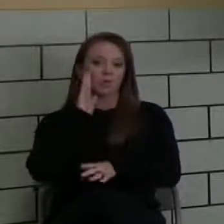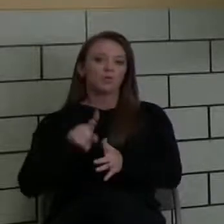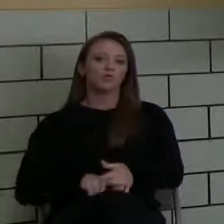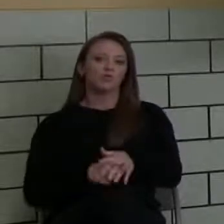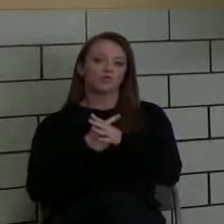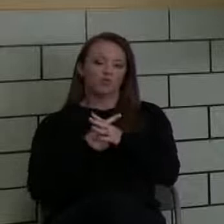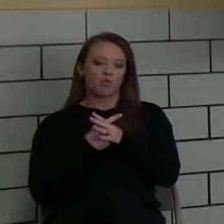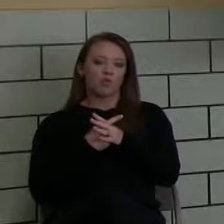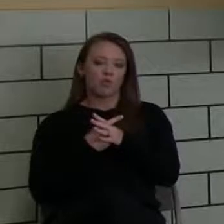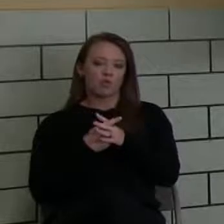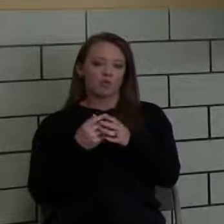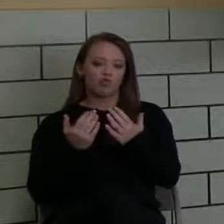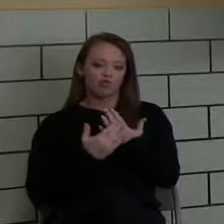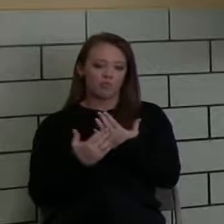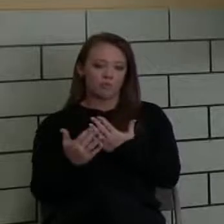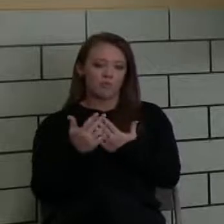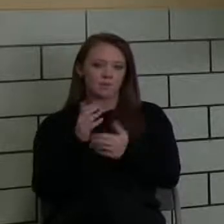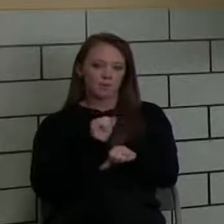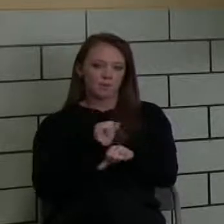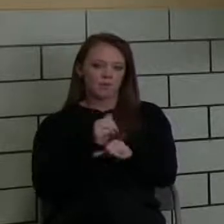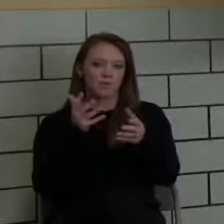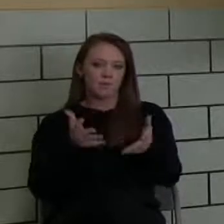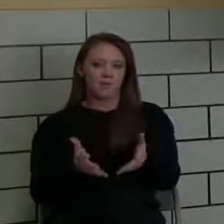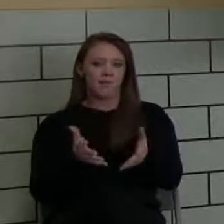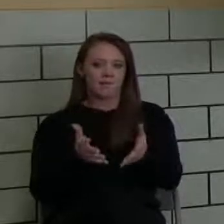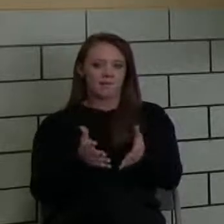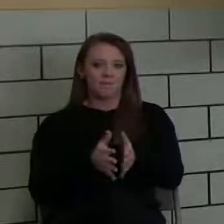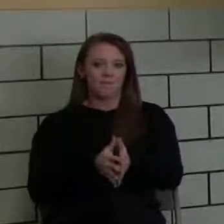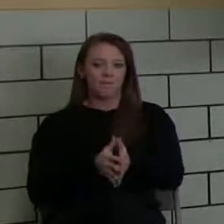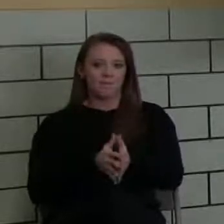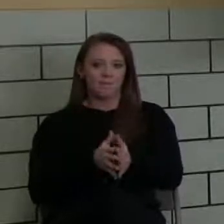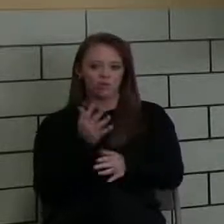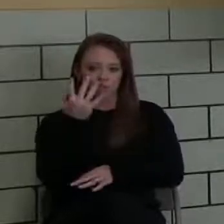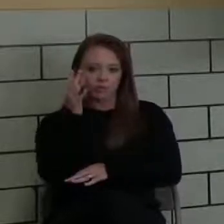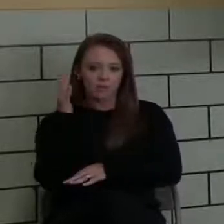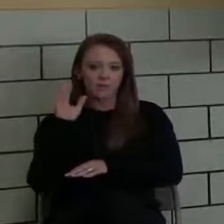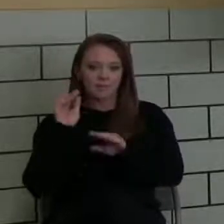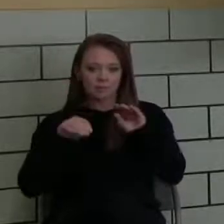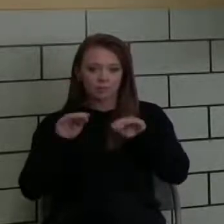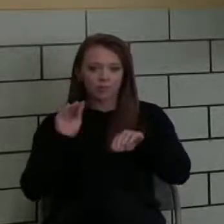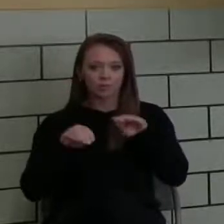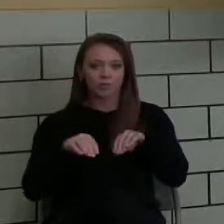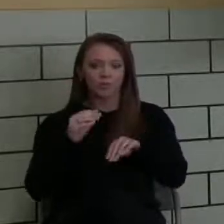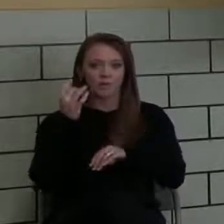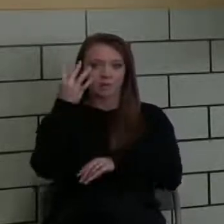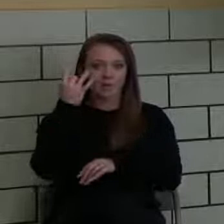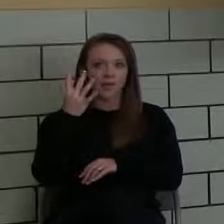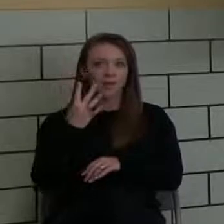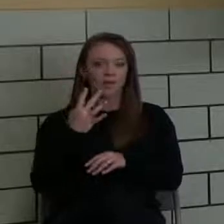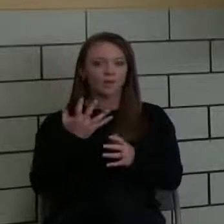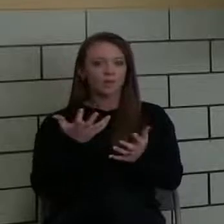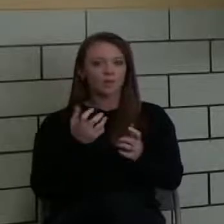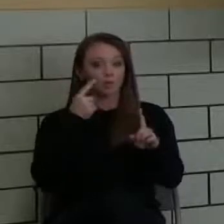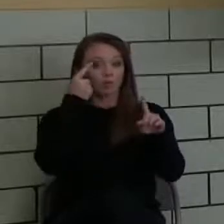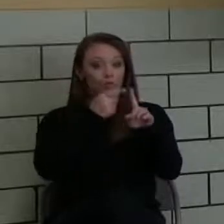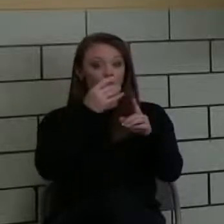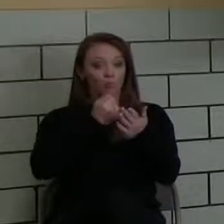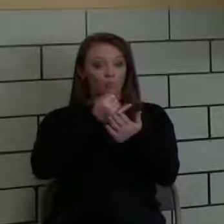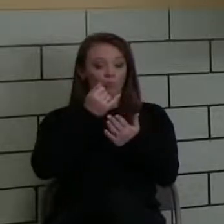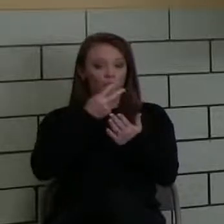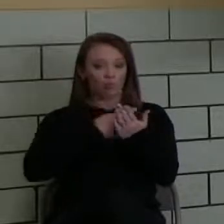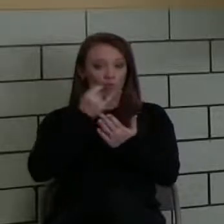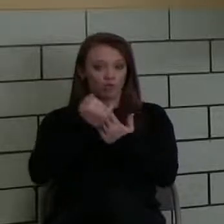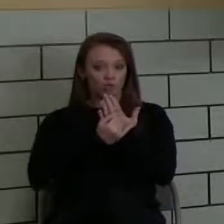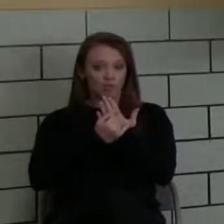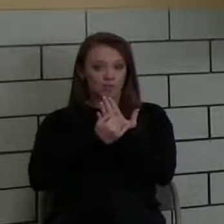area and whatever trees might need to be done, with the goal that the project is entirely complete by May